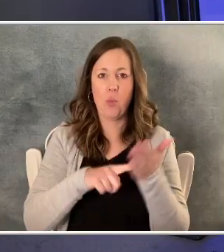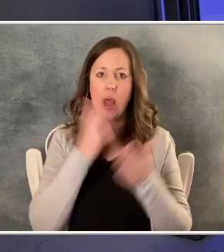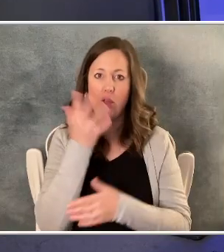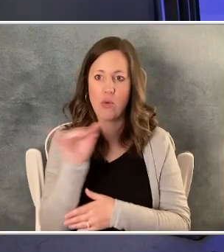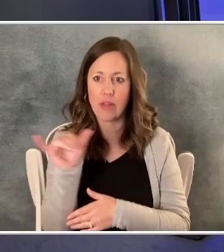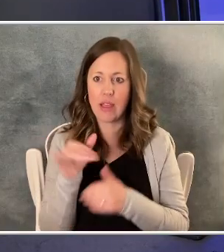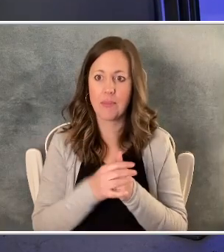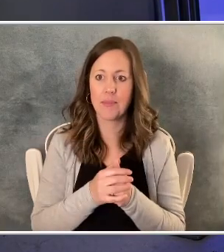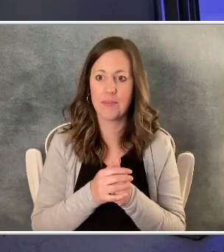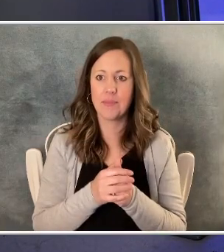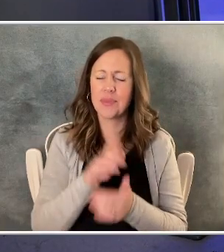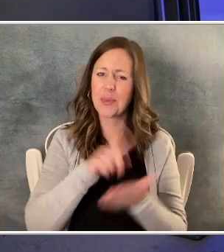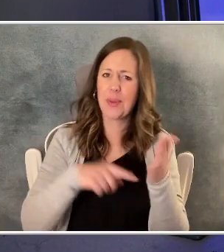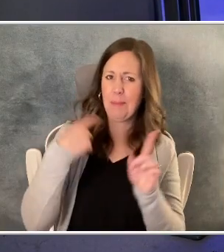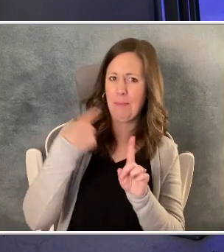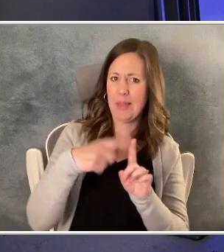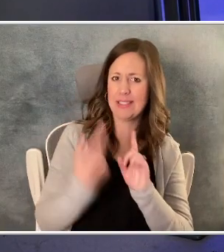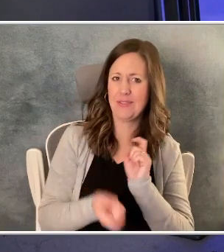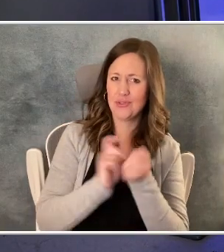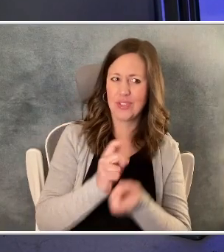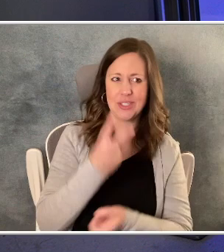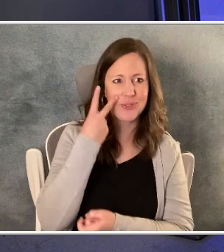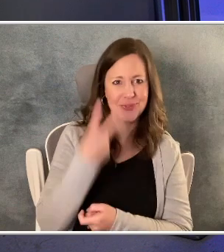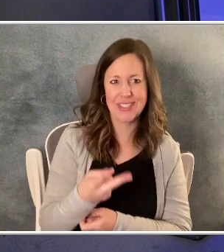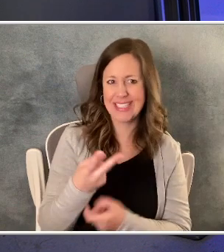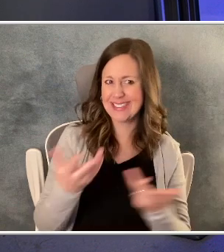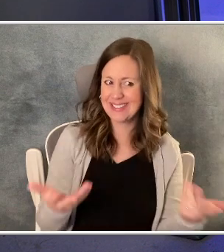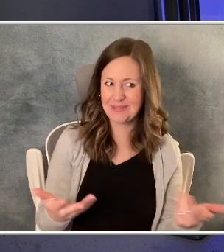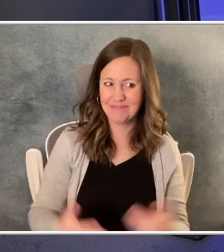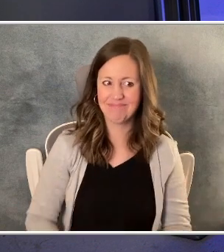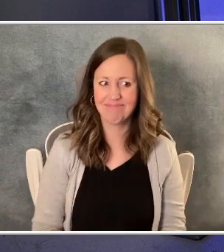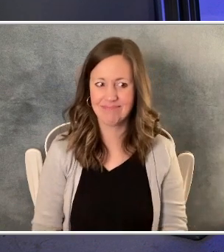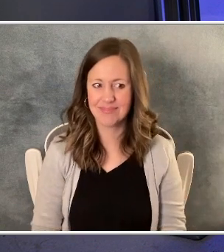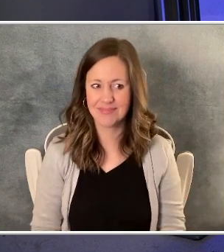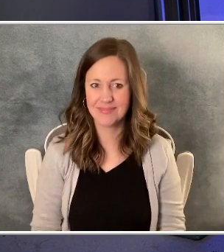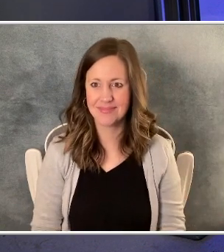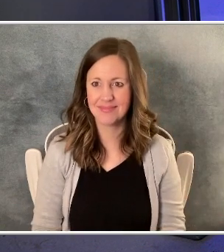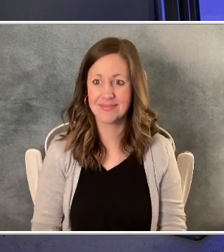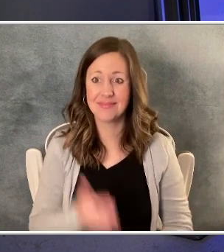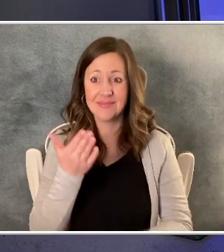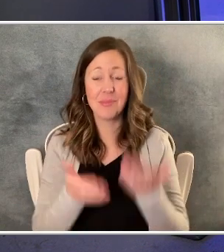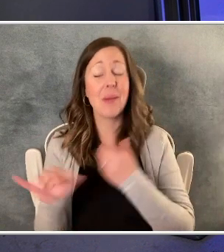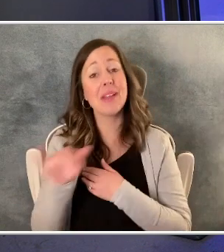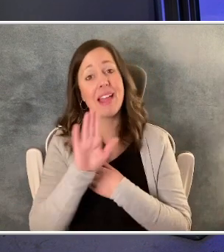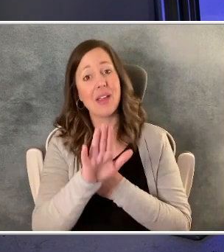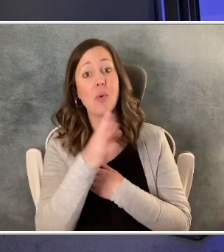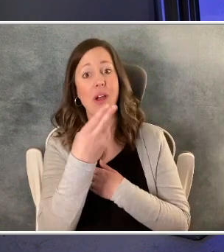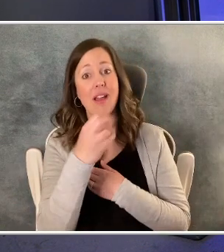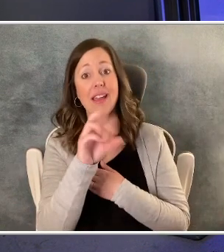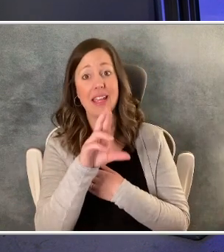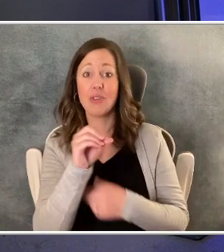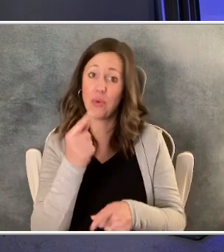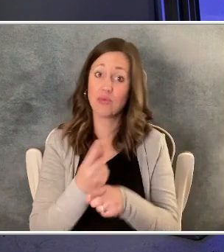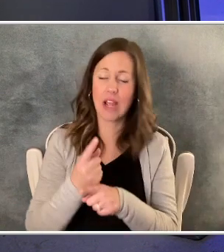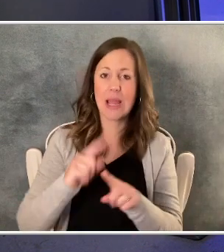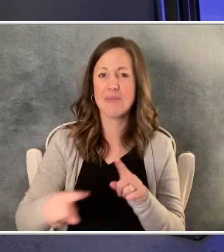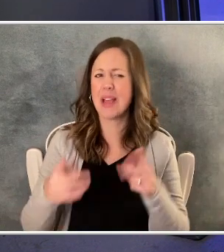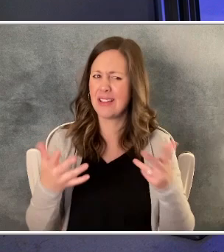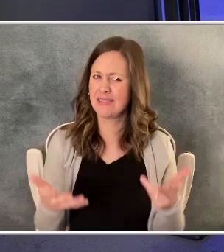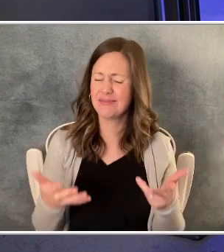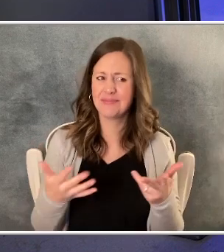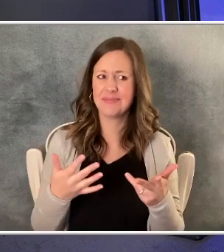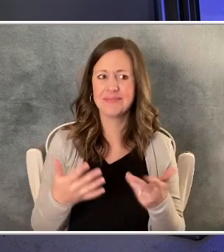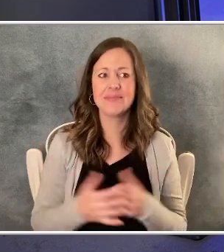changes you've seen in Olivia through all this? I think she's probably like your hero now, but tell us about that. She